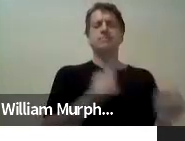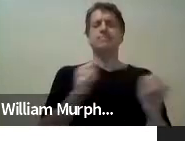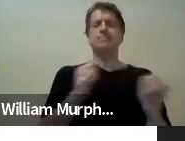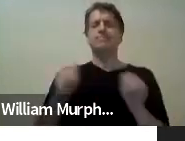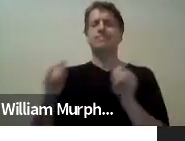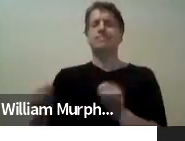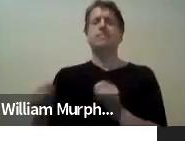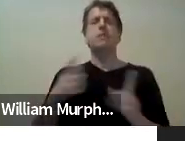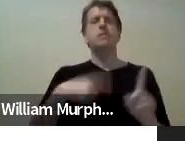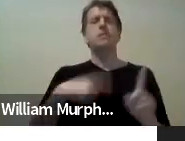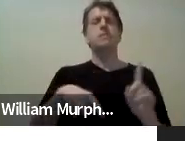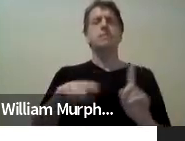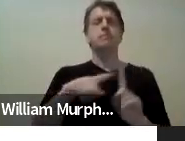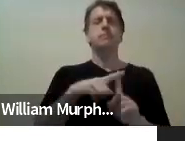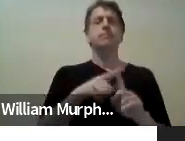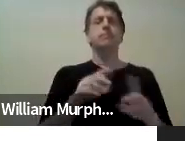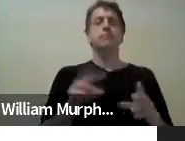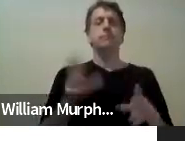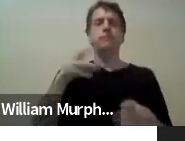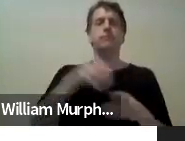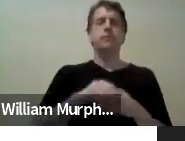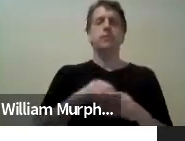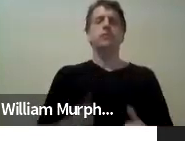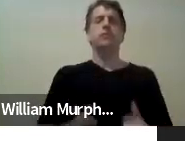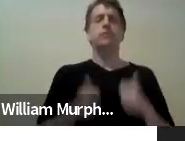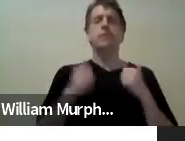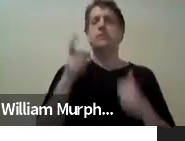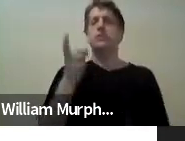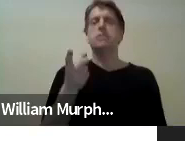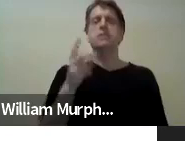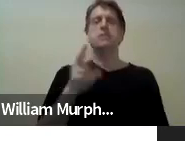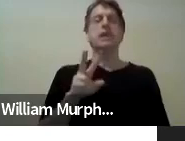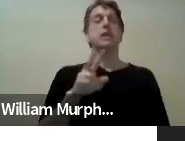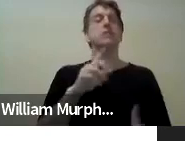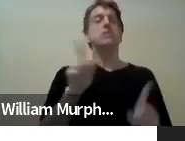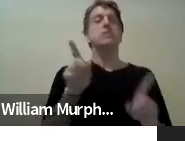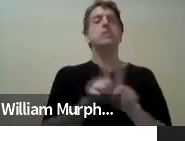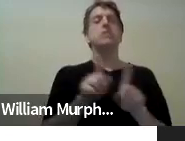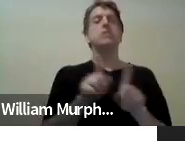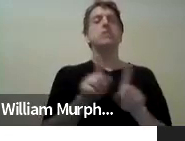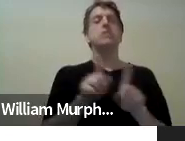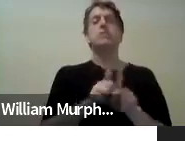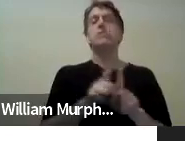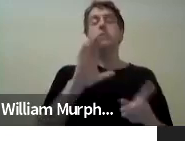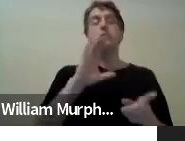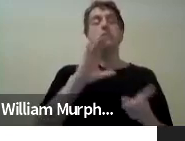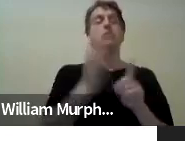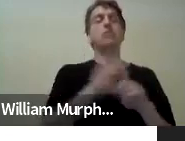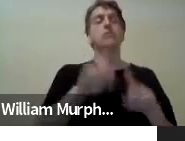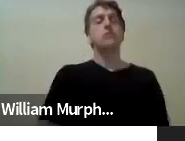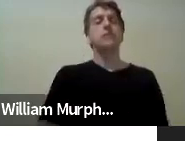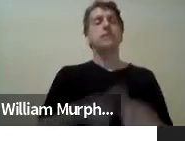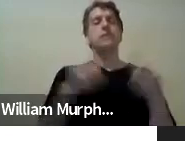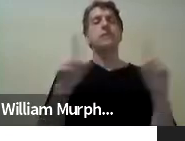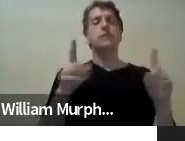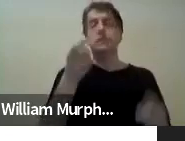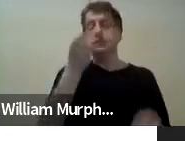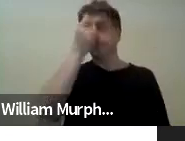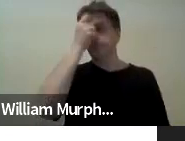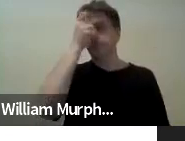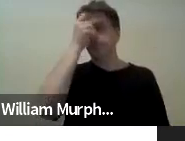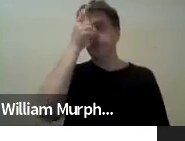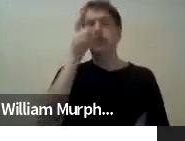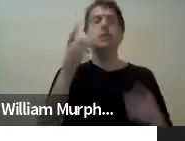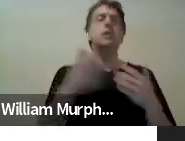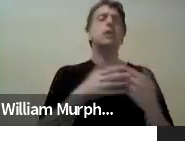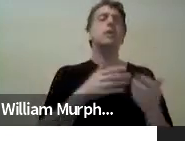domestic violence. Recognizing that there are cultural differences. Each culture is different. Even for people,